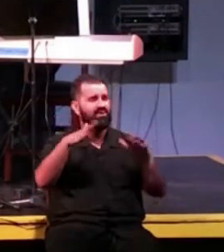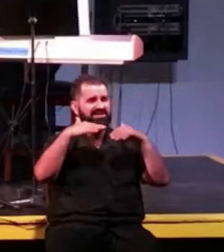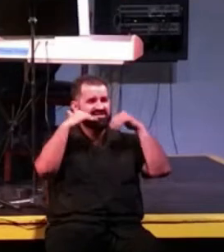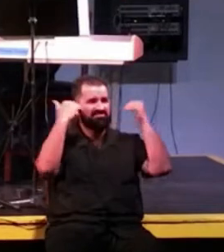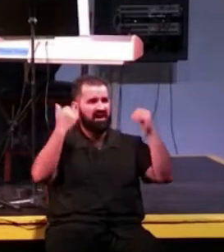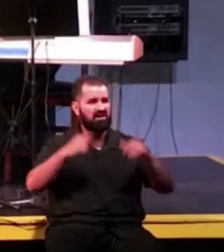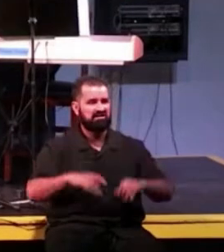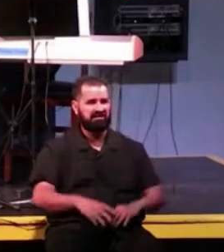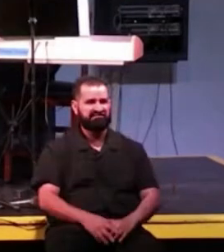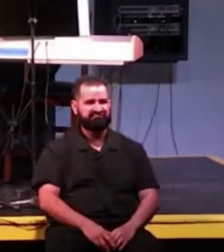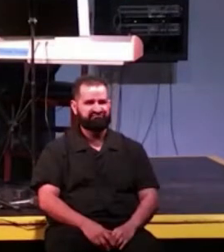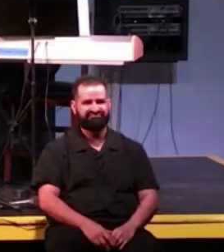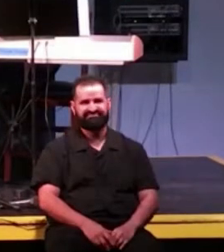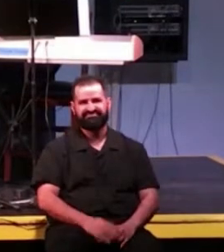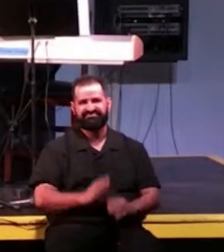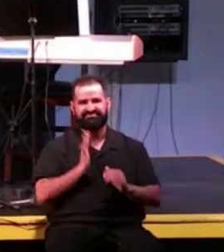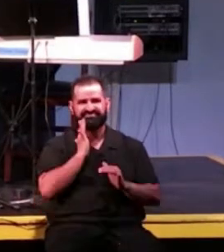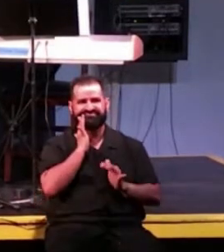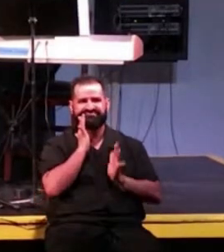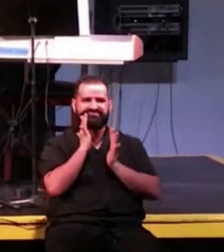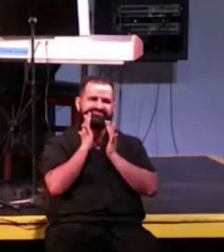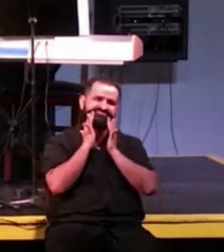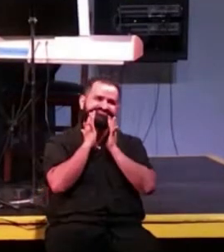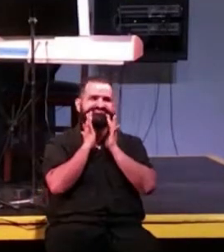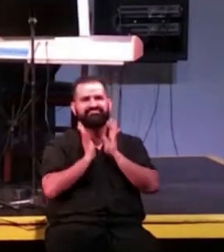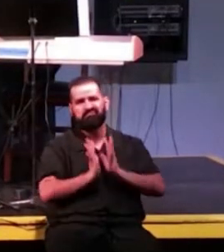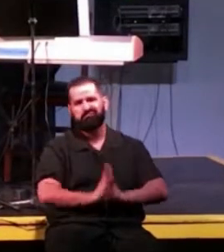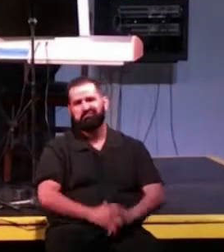anymore. It's so ugly, like,